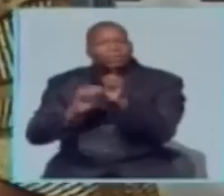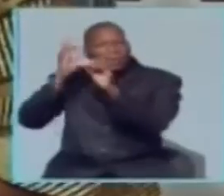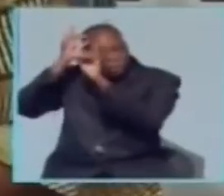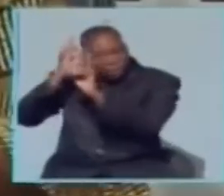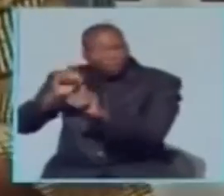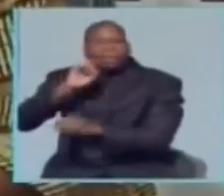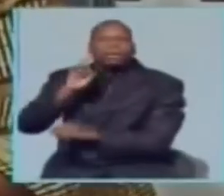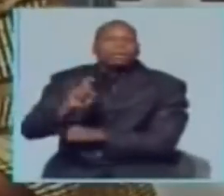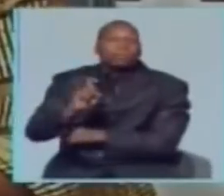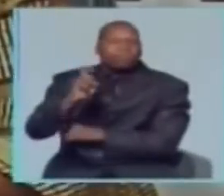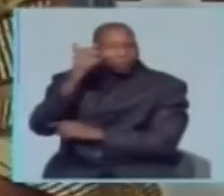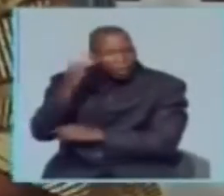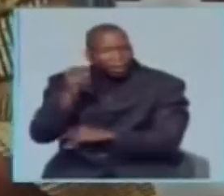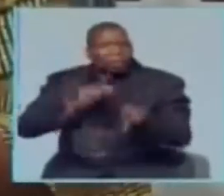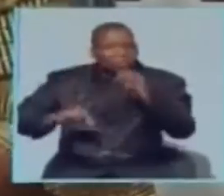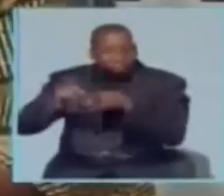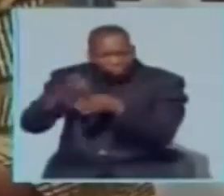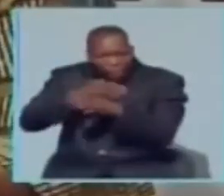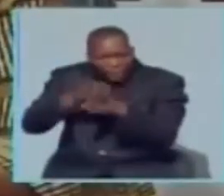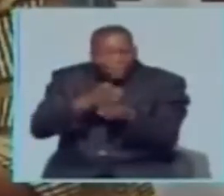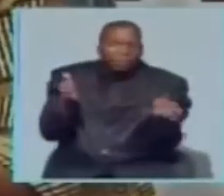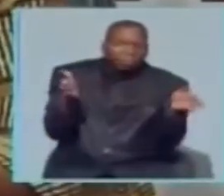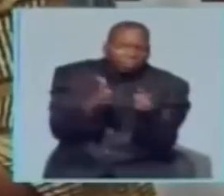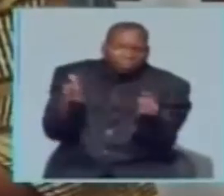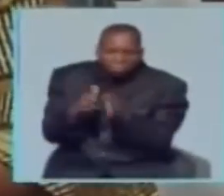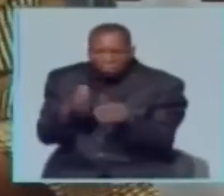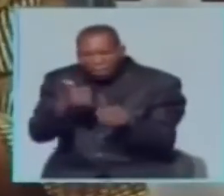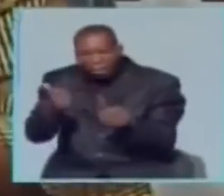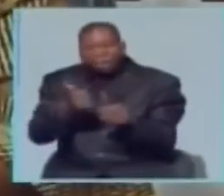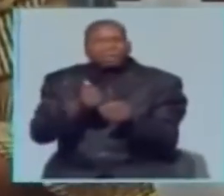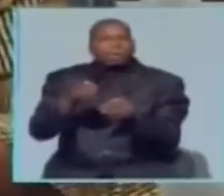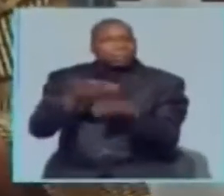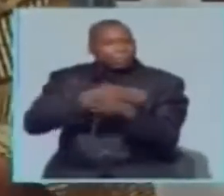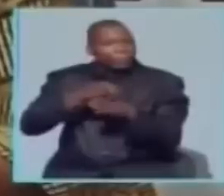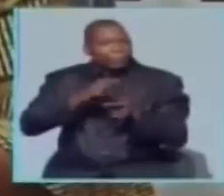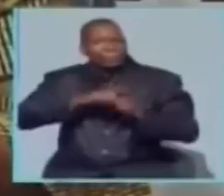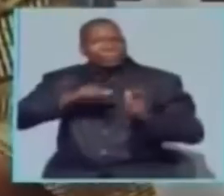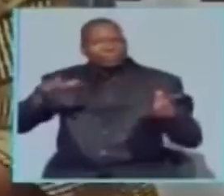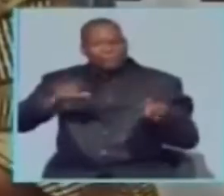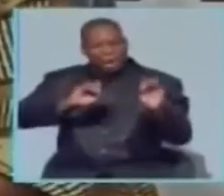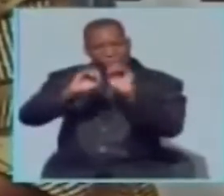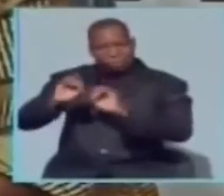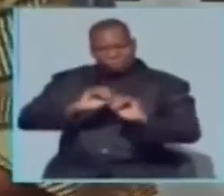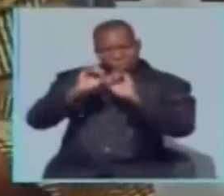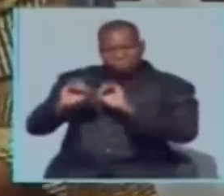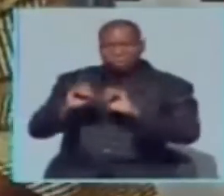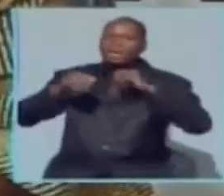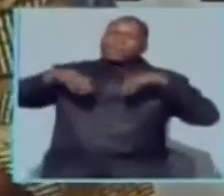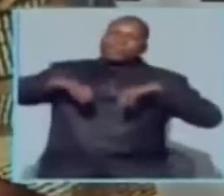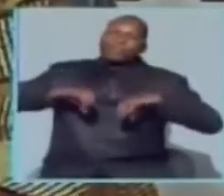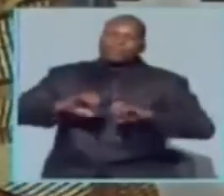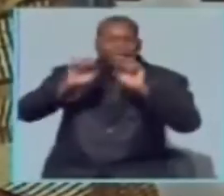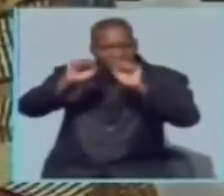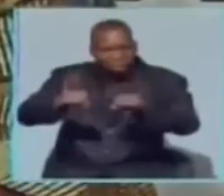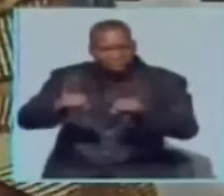ensure that those who have small businesses, those who have big businesses can continue to operate at certain levels without having to